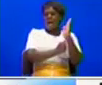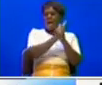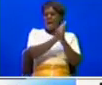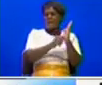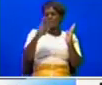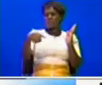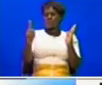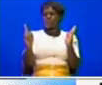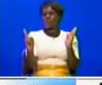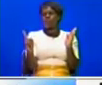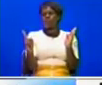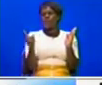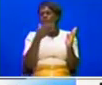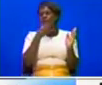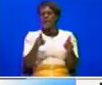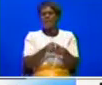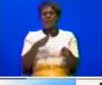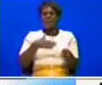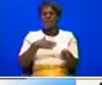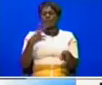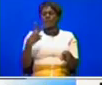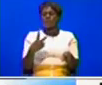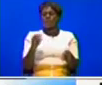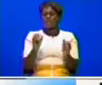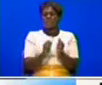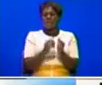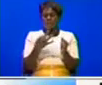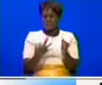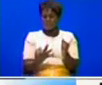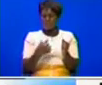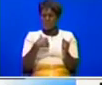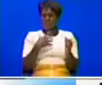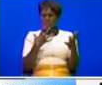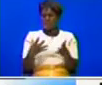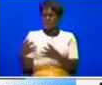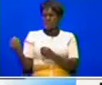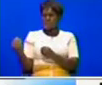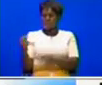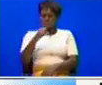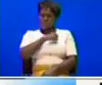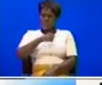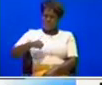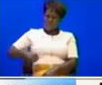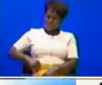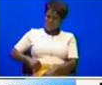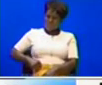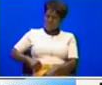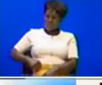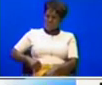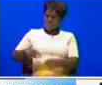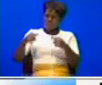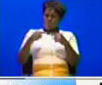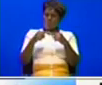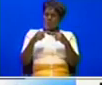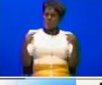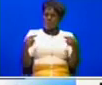passed by my brother here in 2013, I went to the Senate to petition the Senate